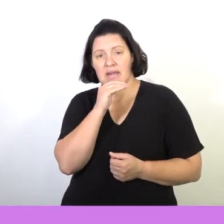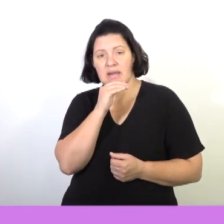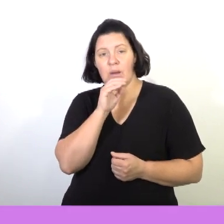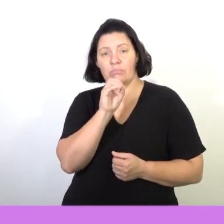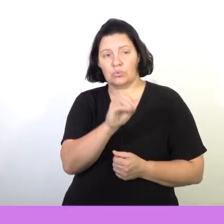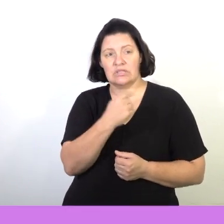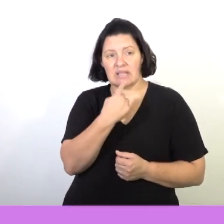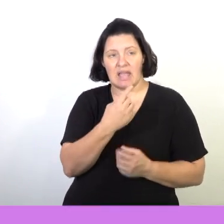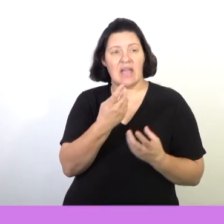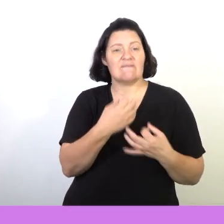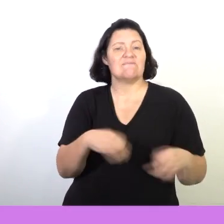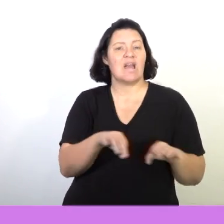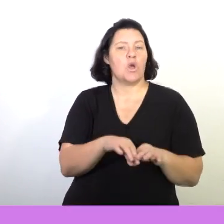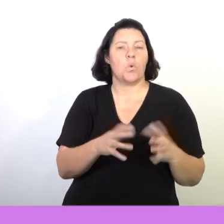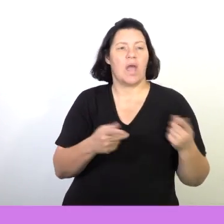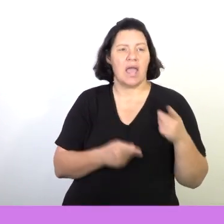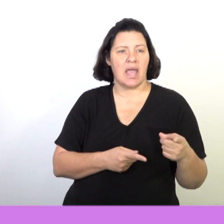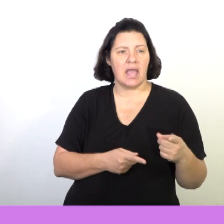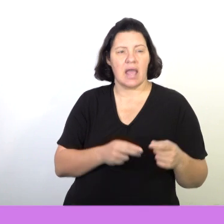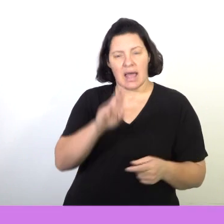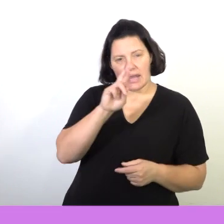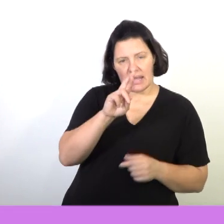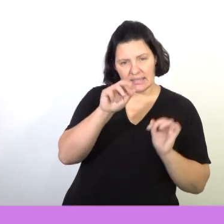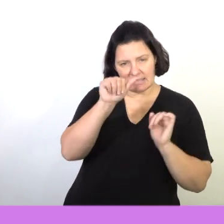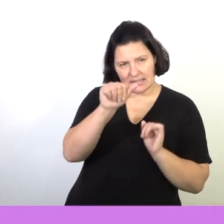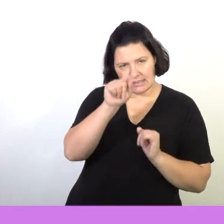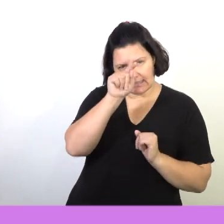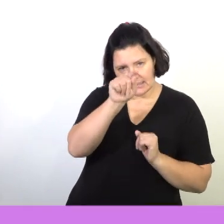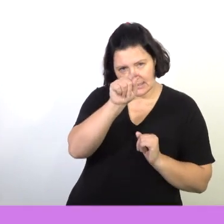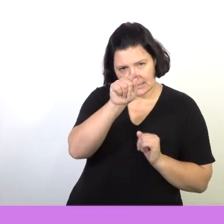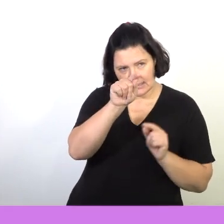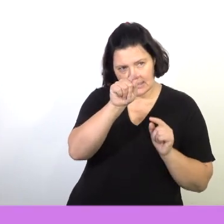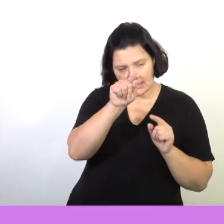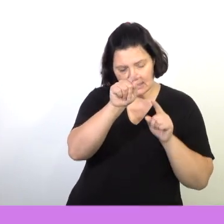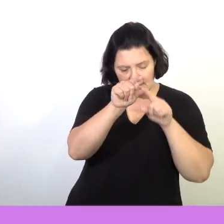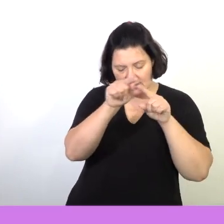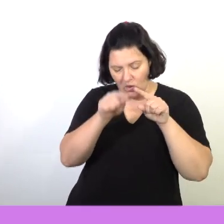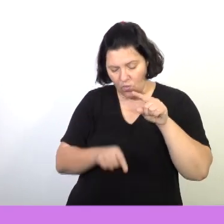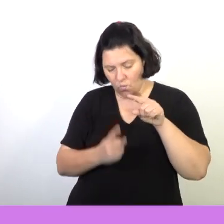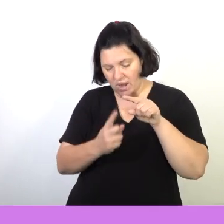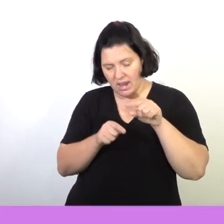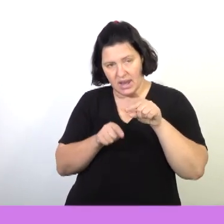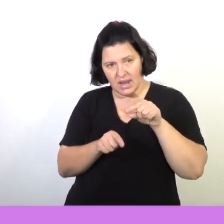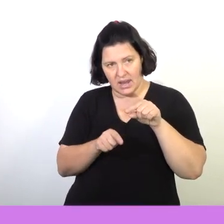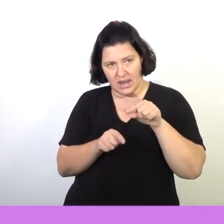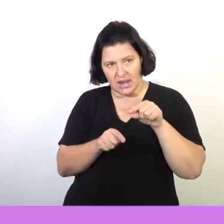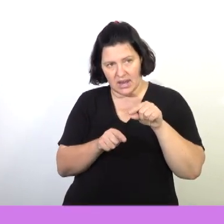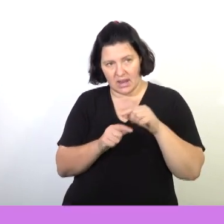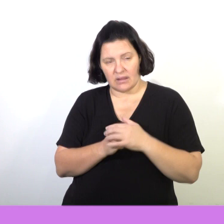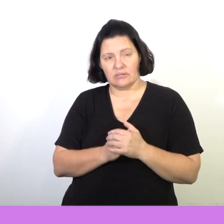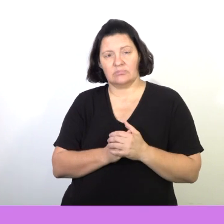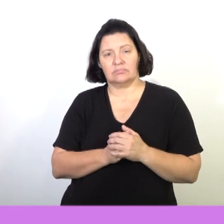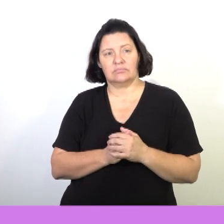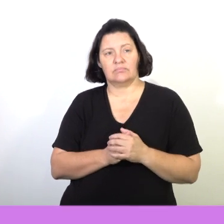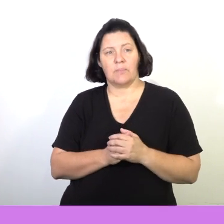need to plot where these values meet. 6 rand will be that over there, the value there. And